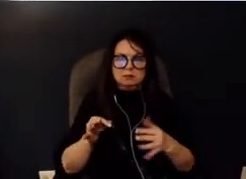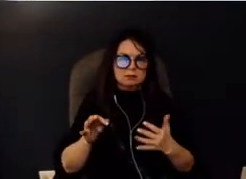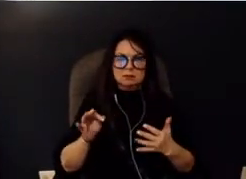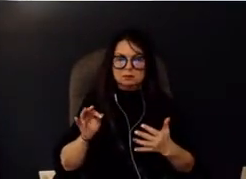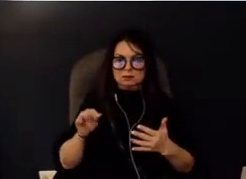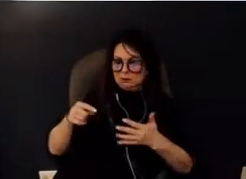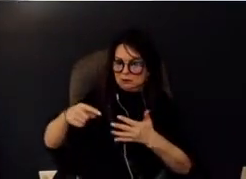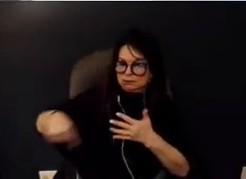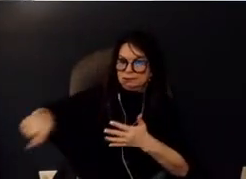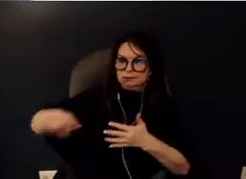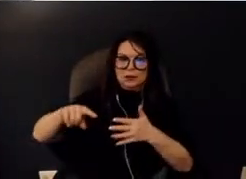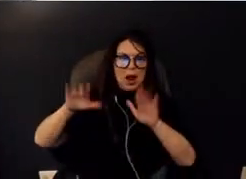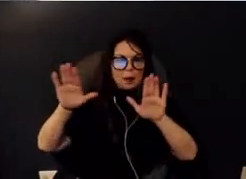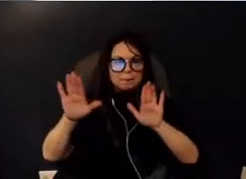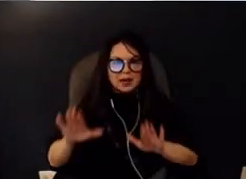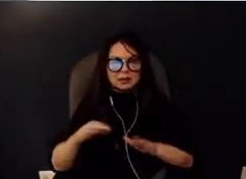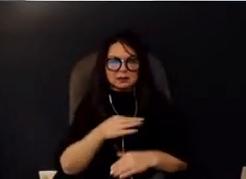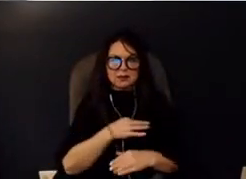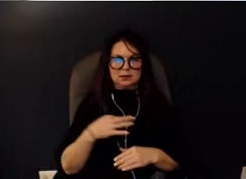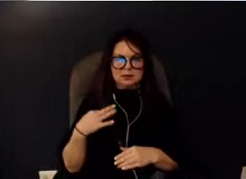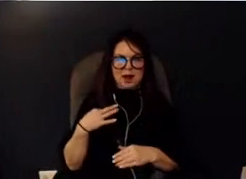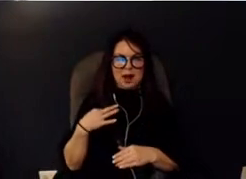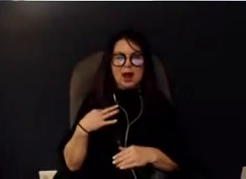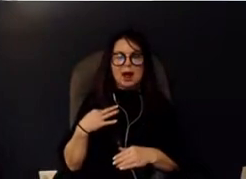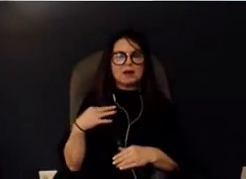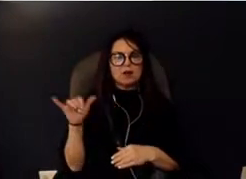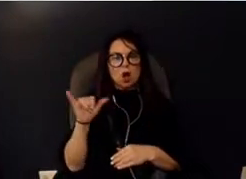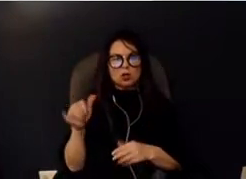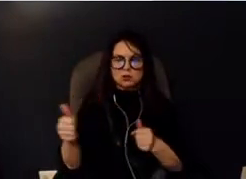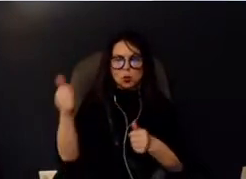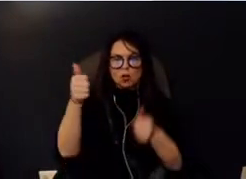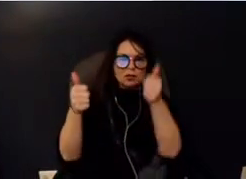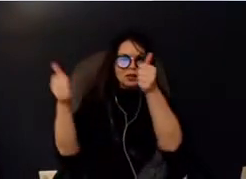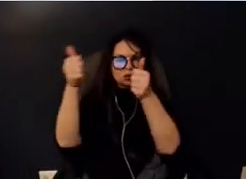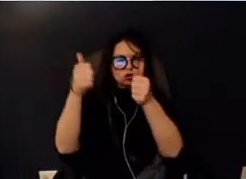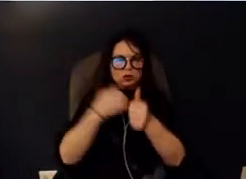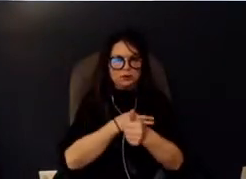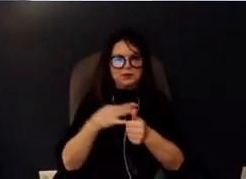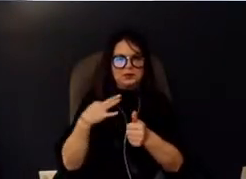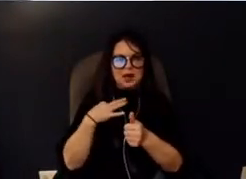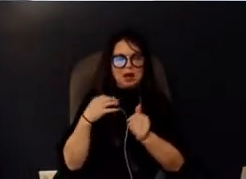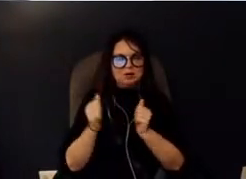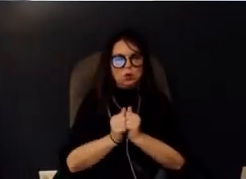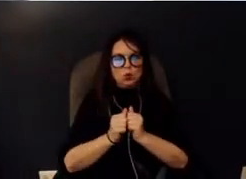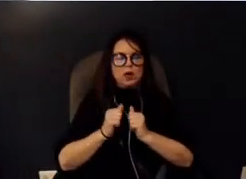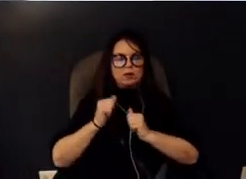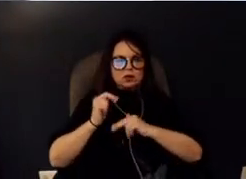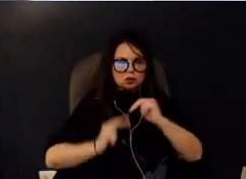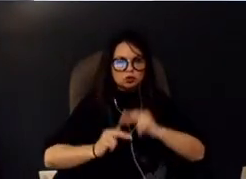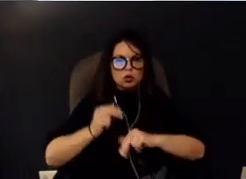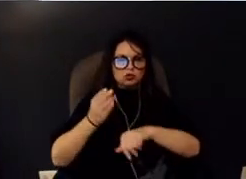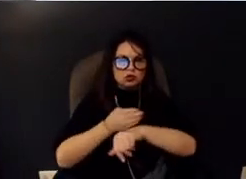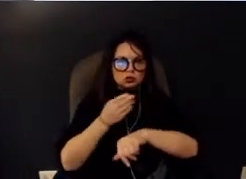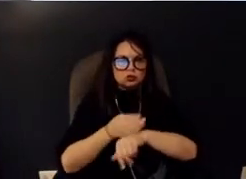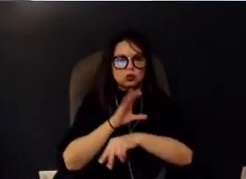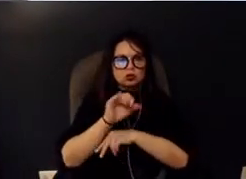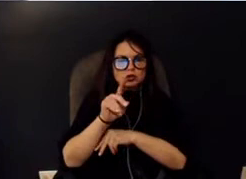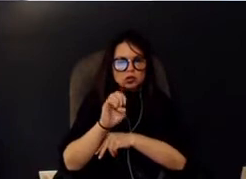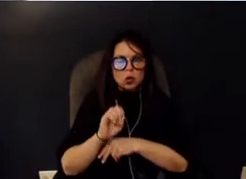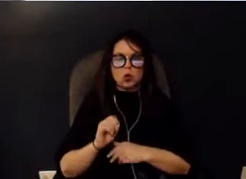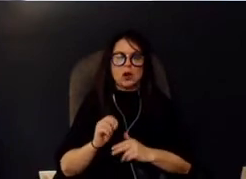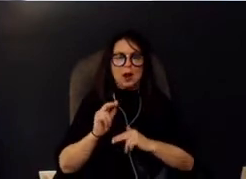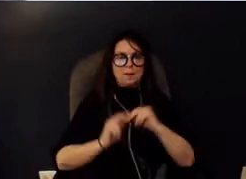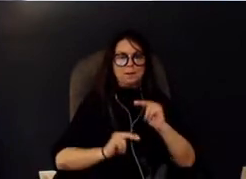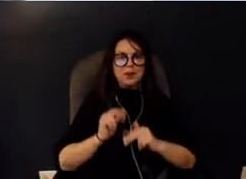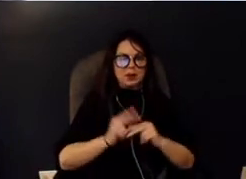including our leadership staff in Construction Code Services, our building trades members, and all of our